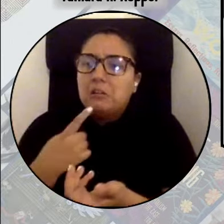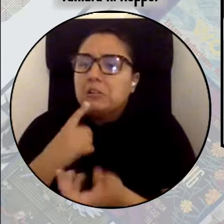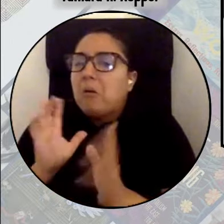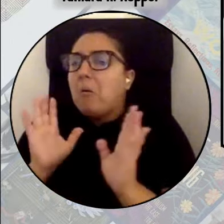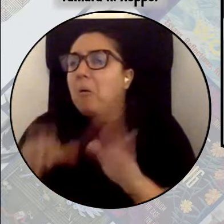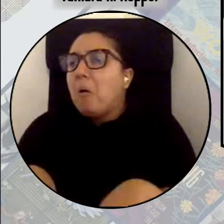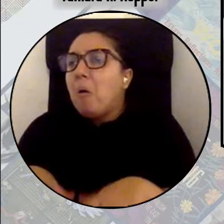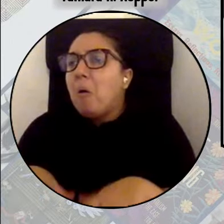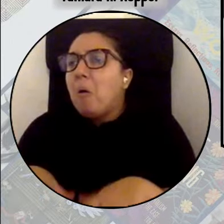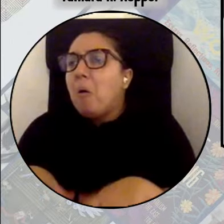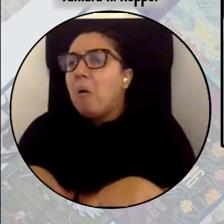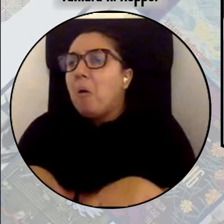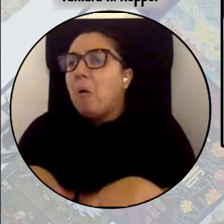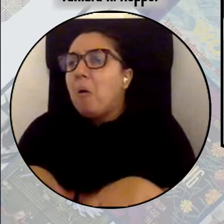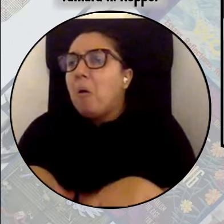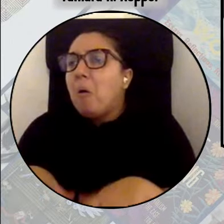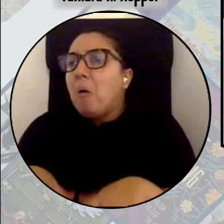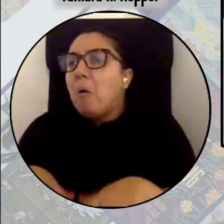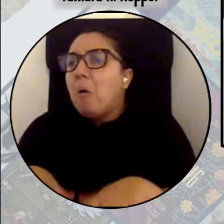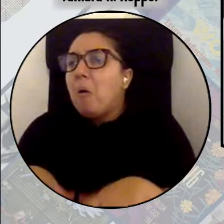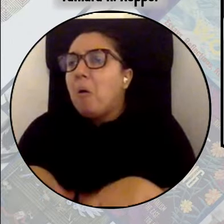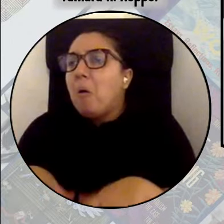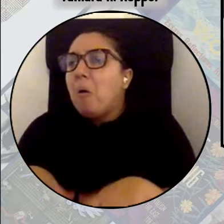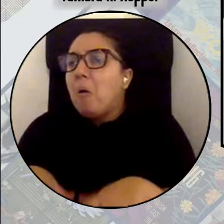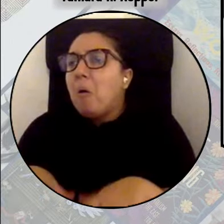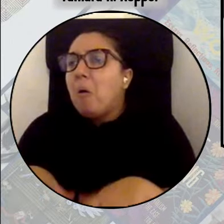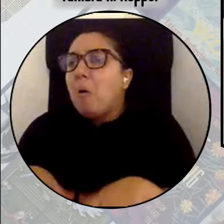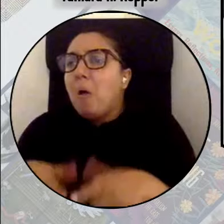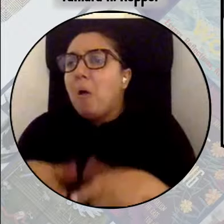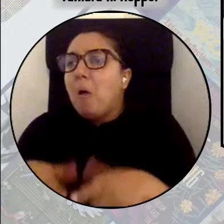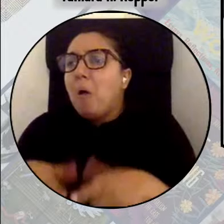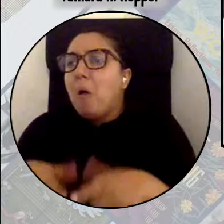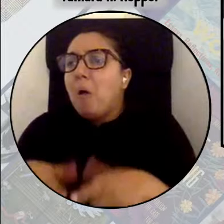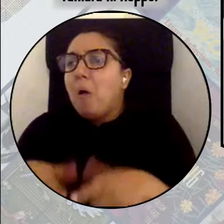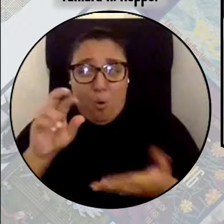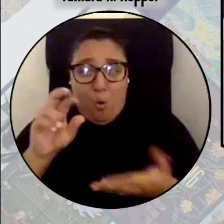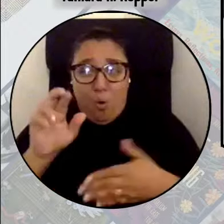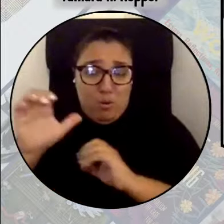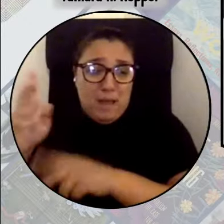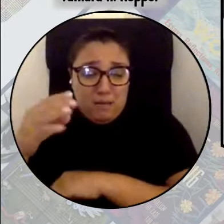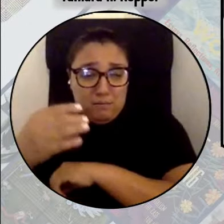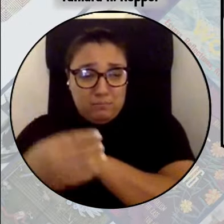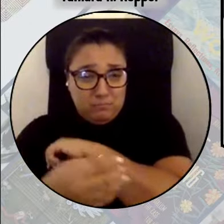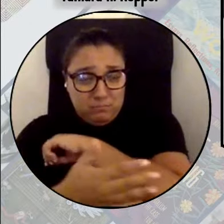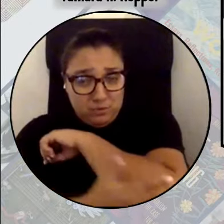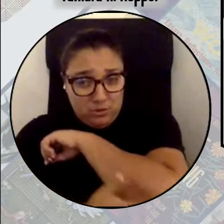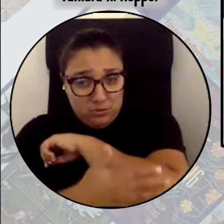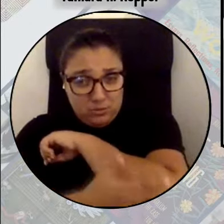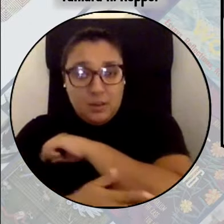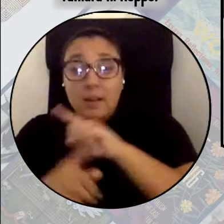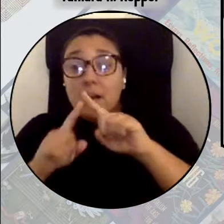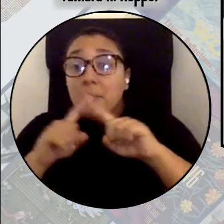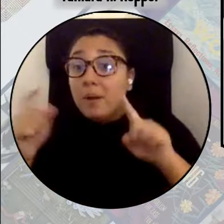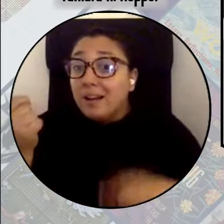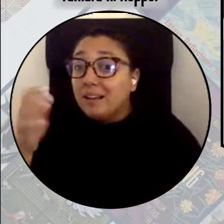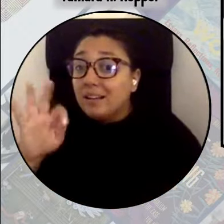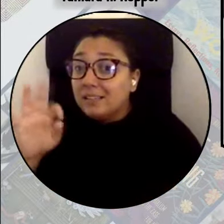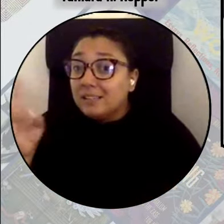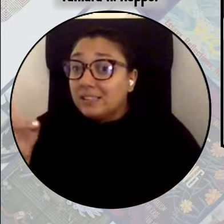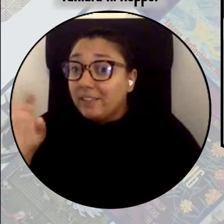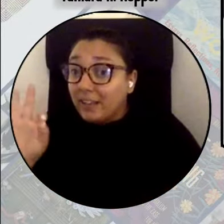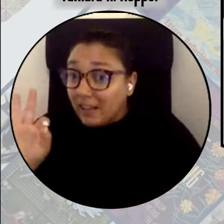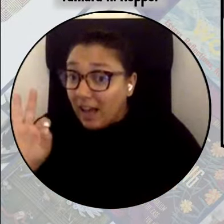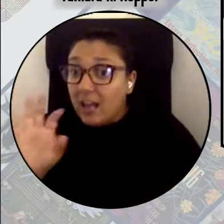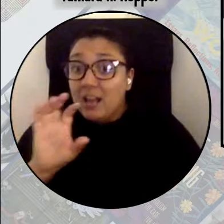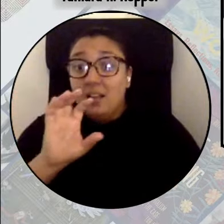right? But in 1979, for example, the LAPD issued a special order prohibiting police from inquiring about the immigration status of